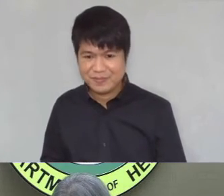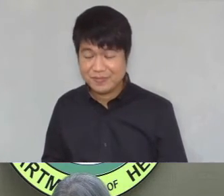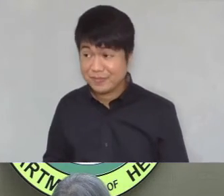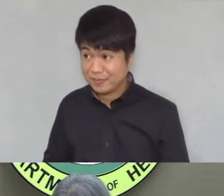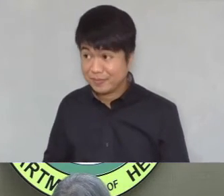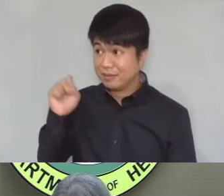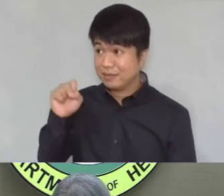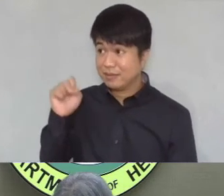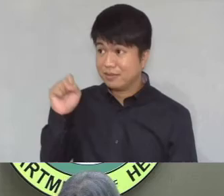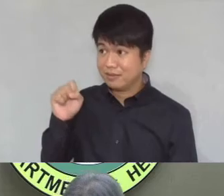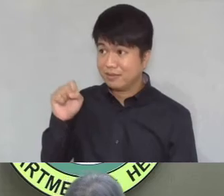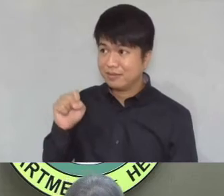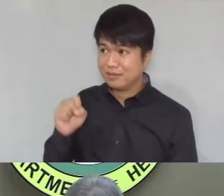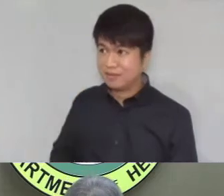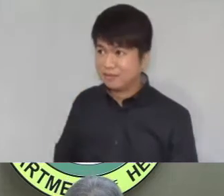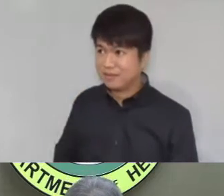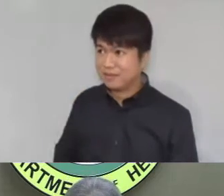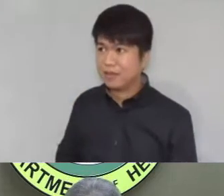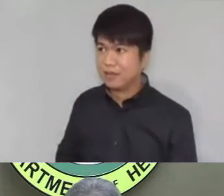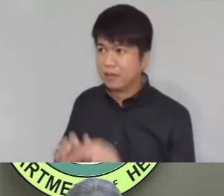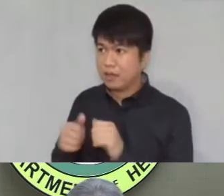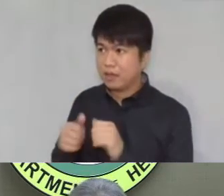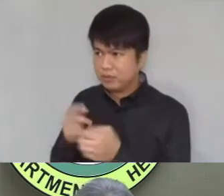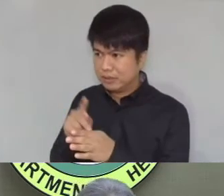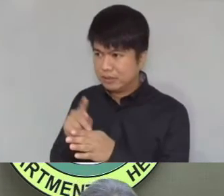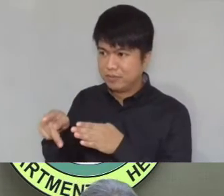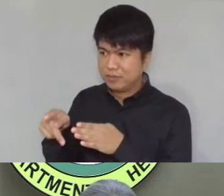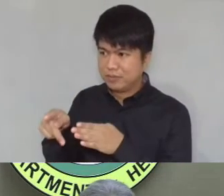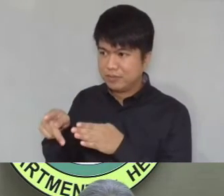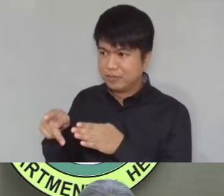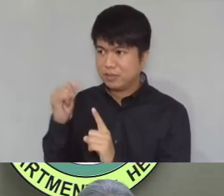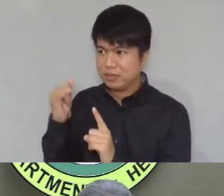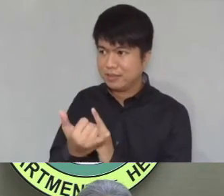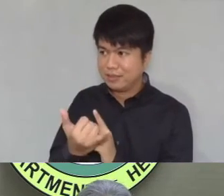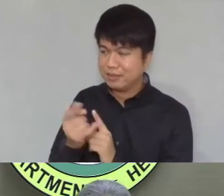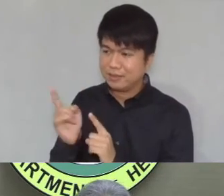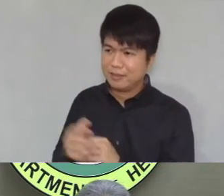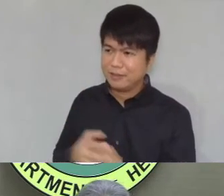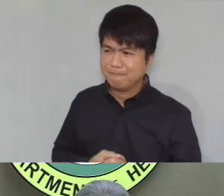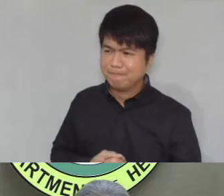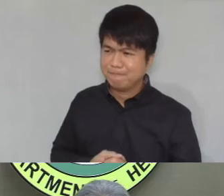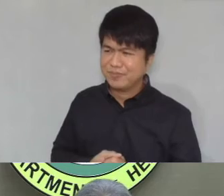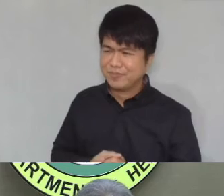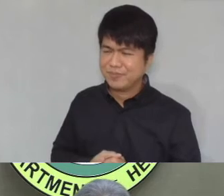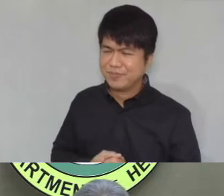What Can you hear me? Yes, clearly. Yes. How can the professional societies?